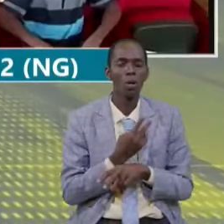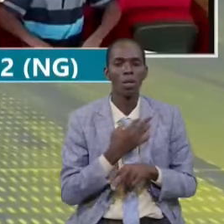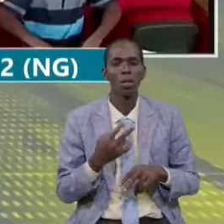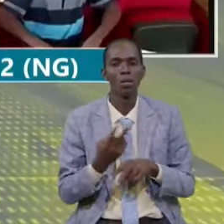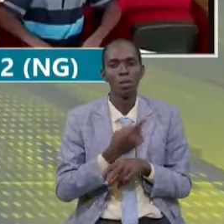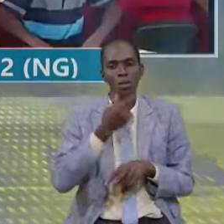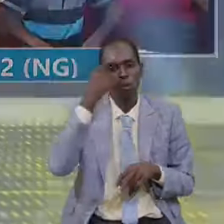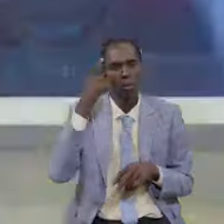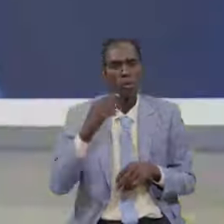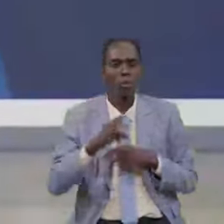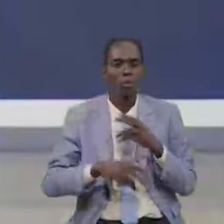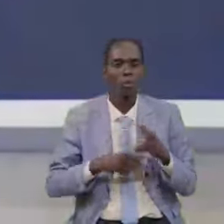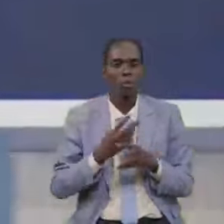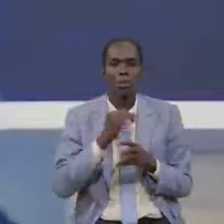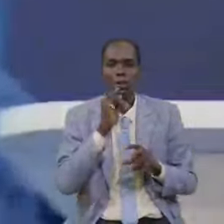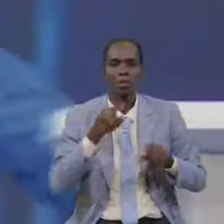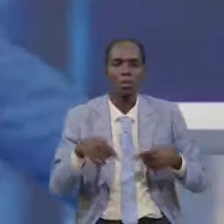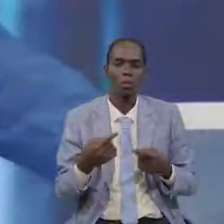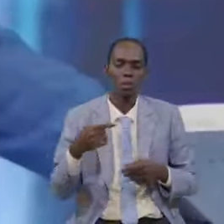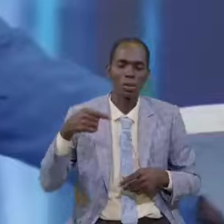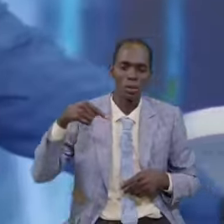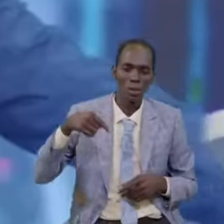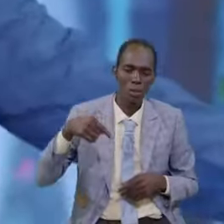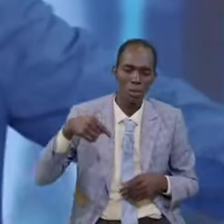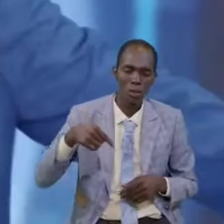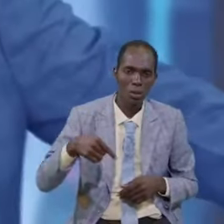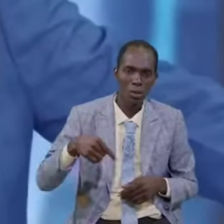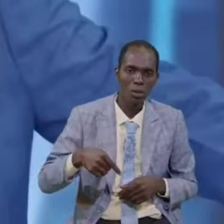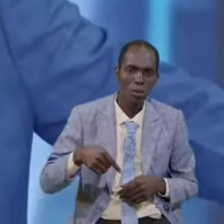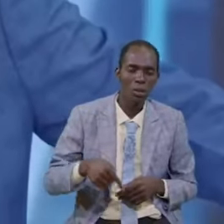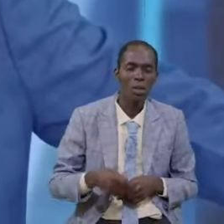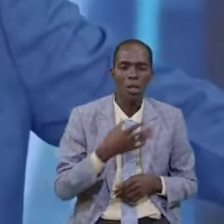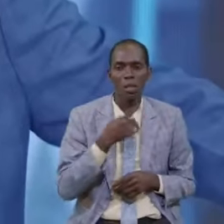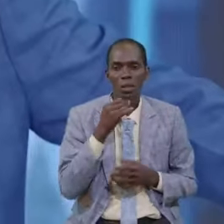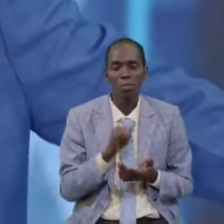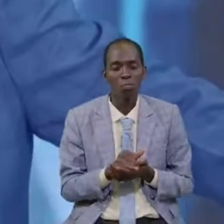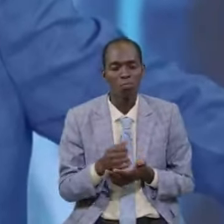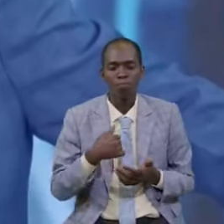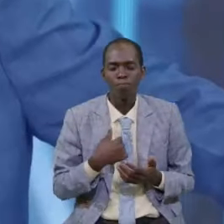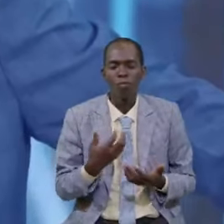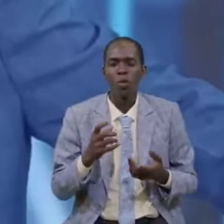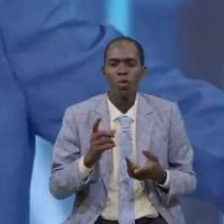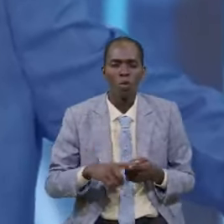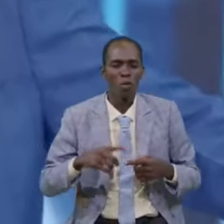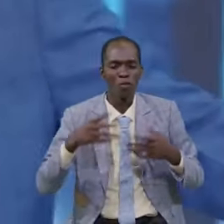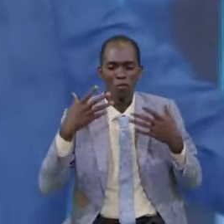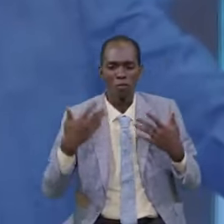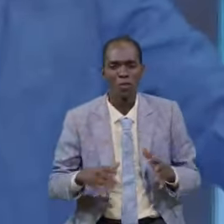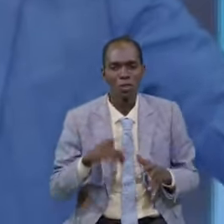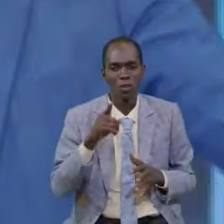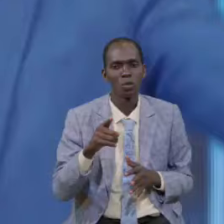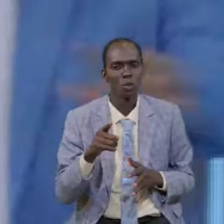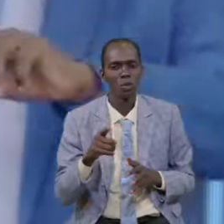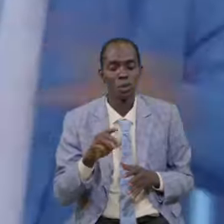and down and down. It says, I want to feed you for glory. Therefore, you'll not go the direction of